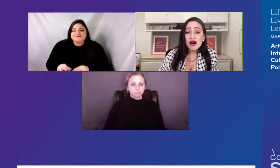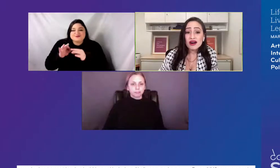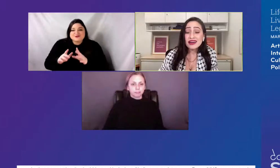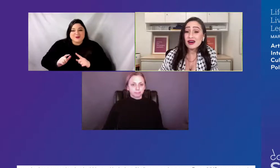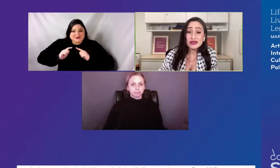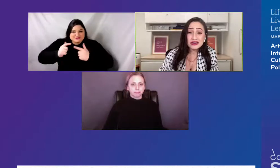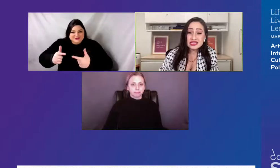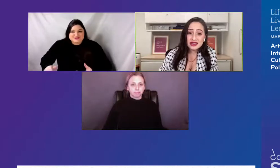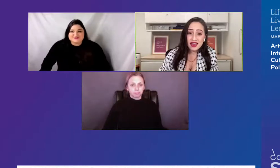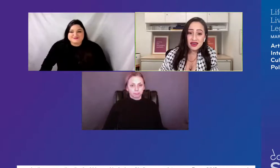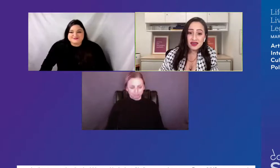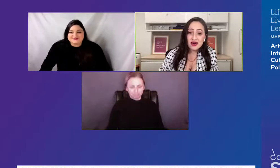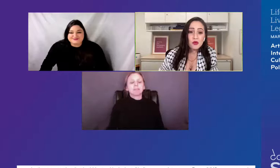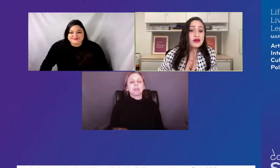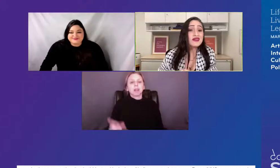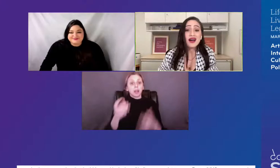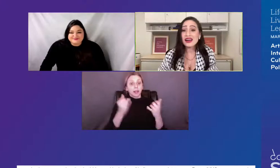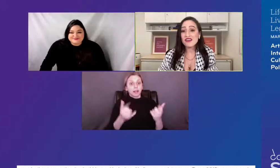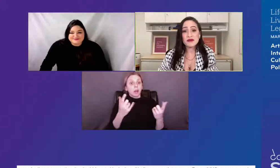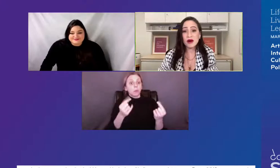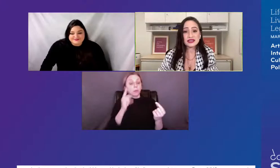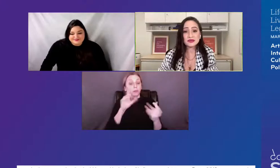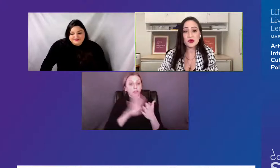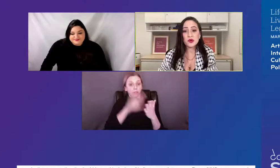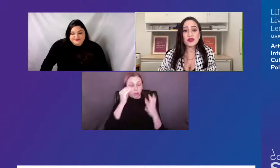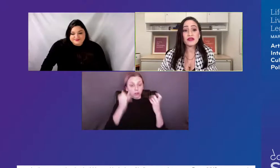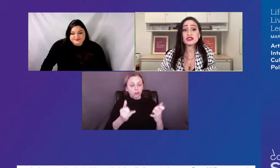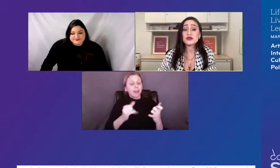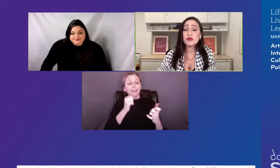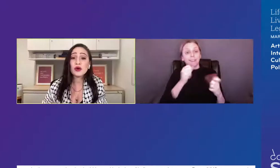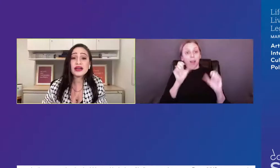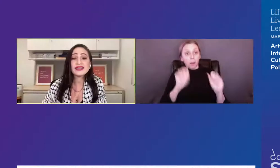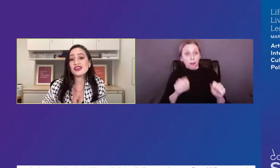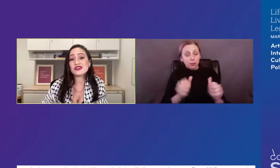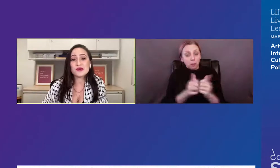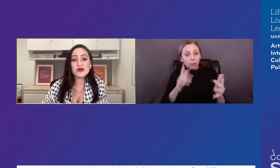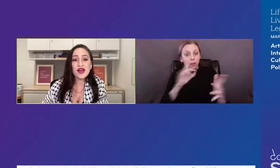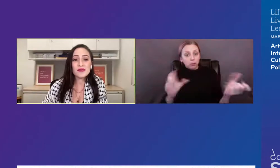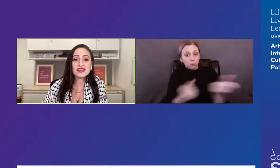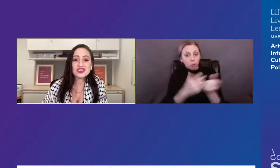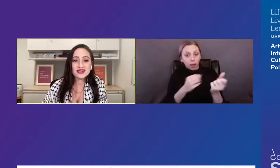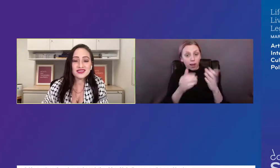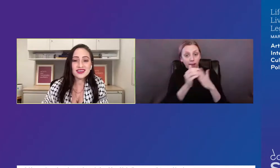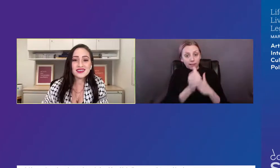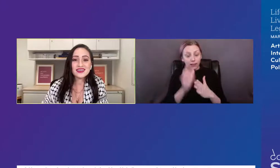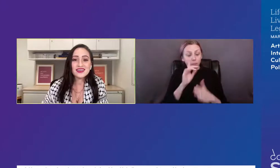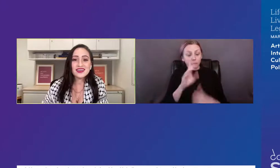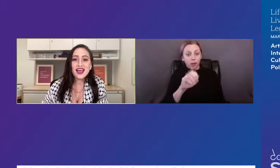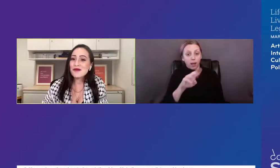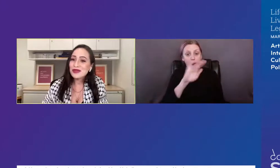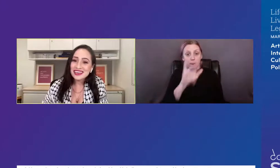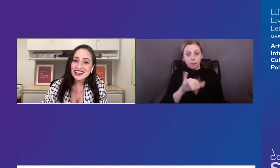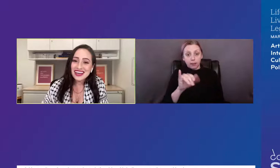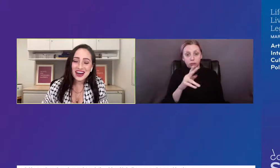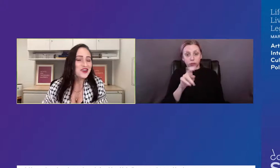Where we are in our learning today would not have been possible without the support and leadership of Emily Johnson. Emily, I